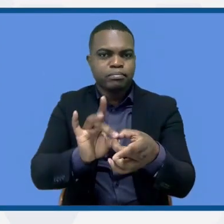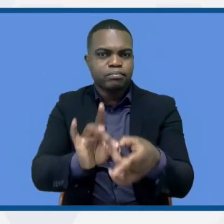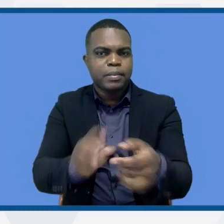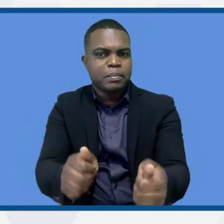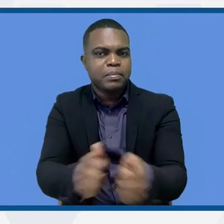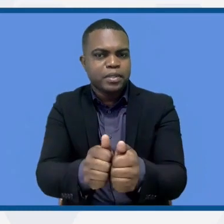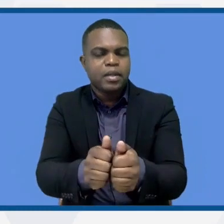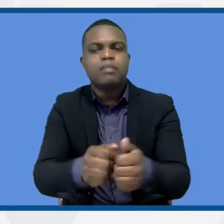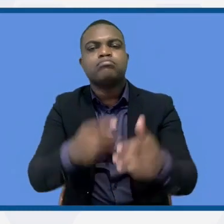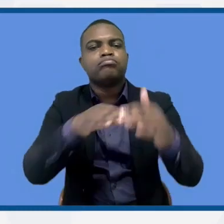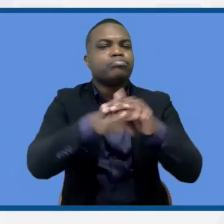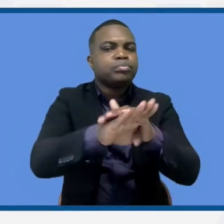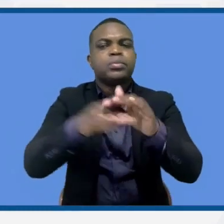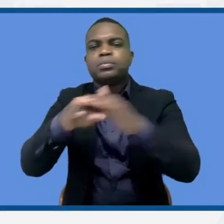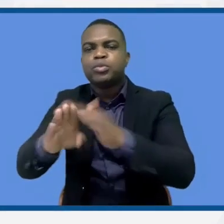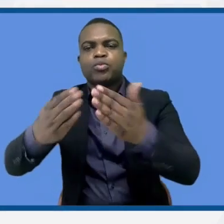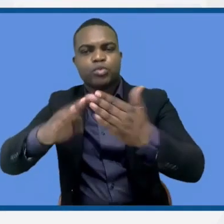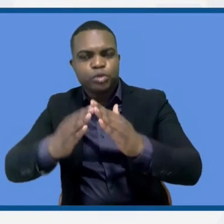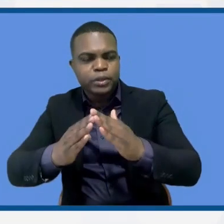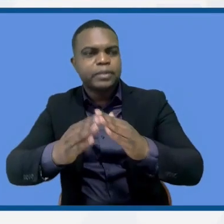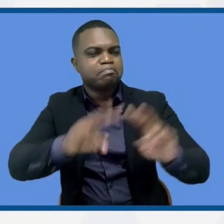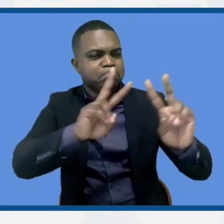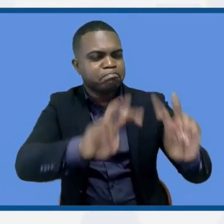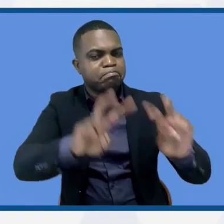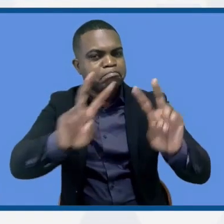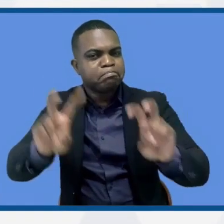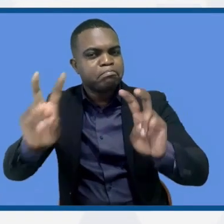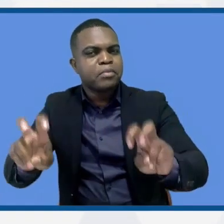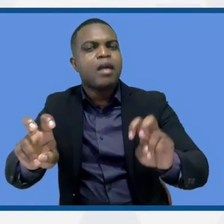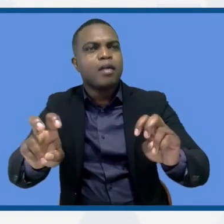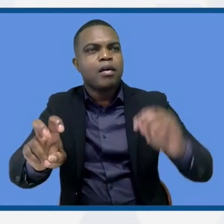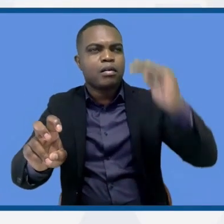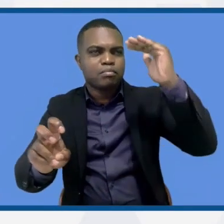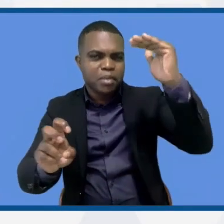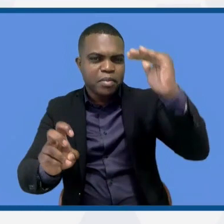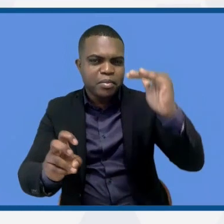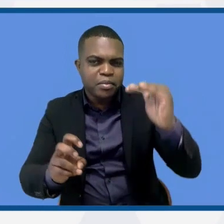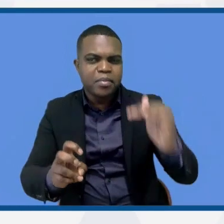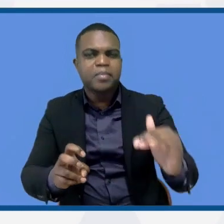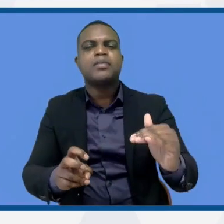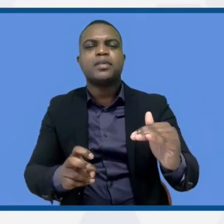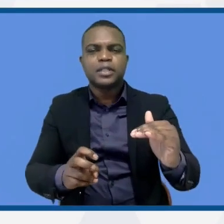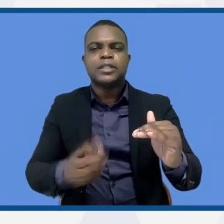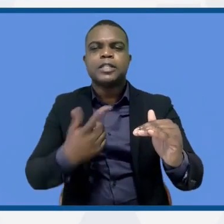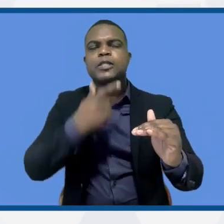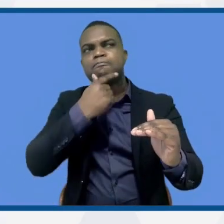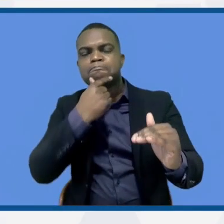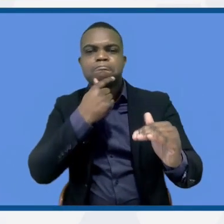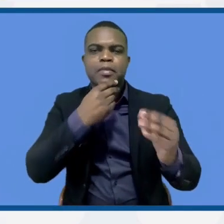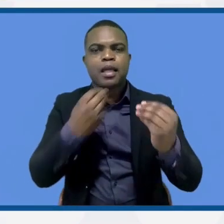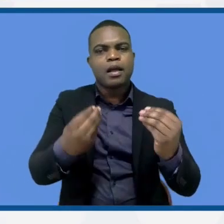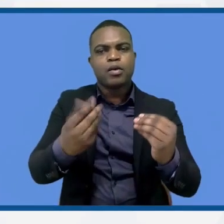tool which now incorporates ecosystems as one of the critical criteria. Before this partnership, the health